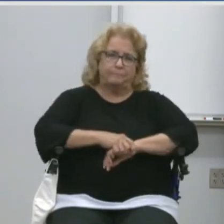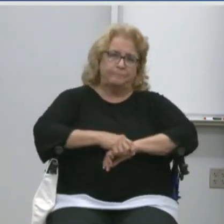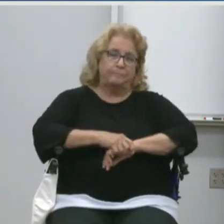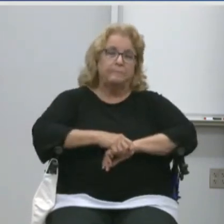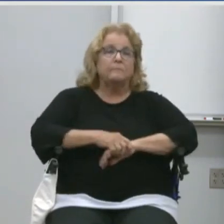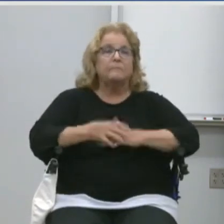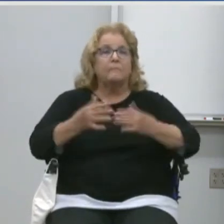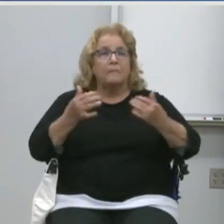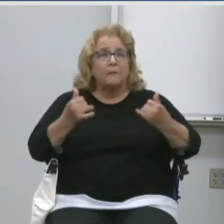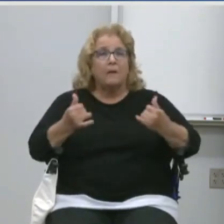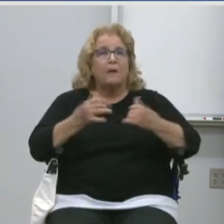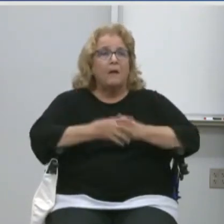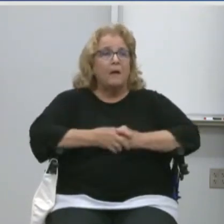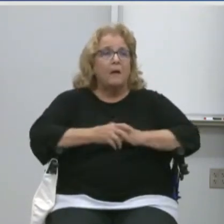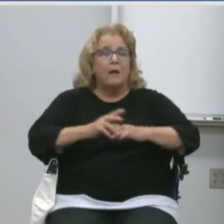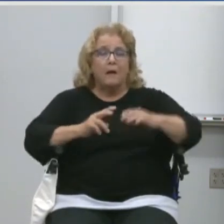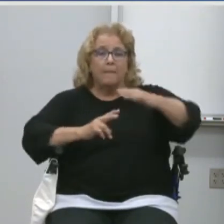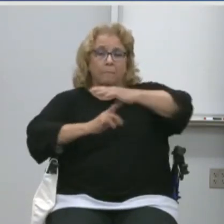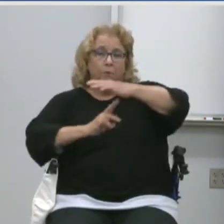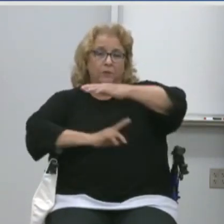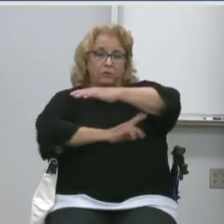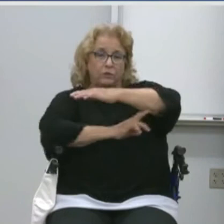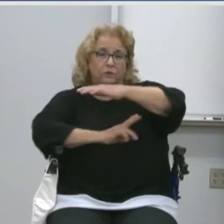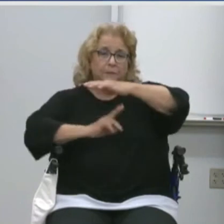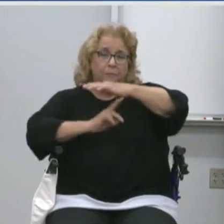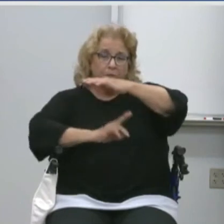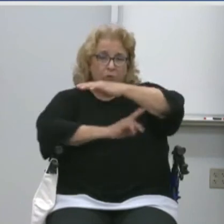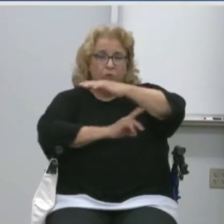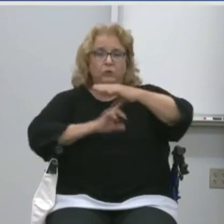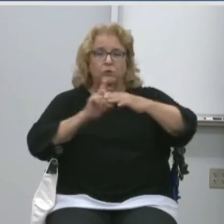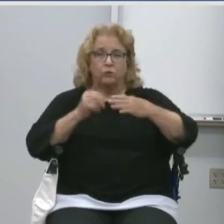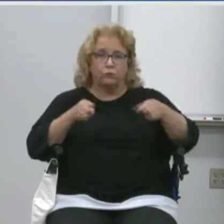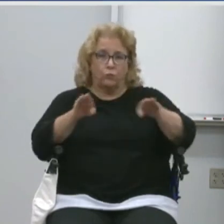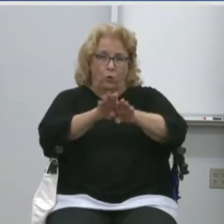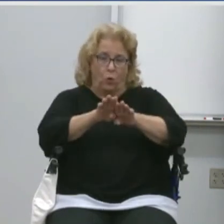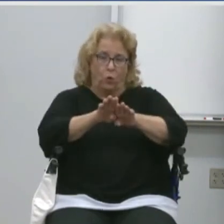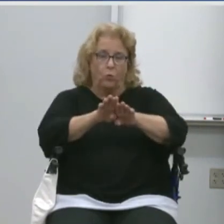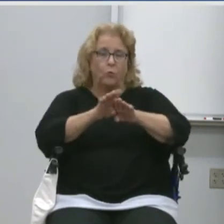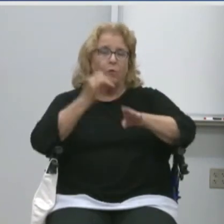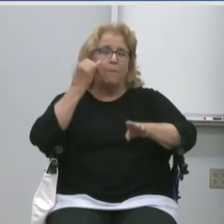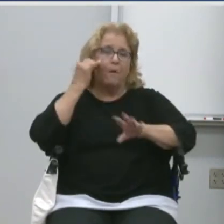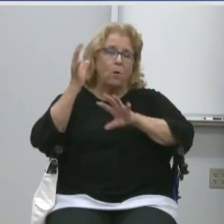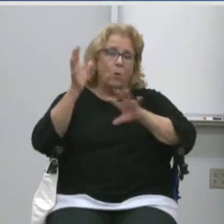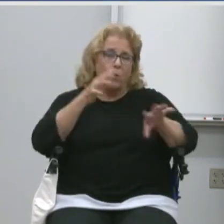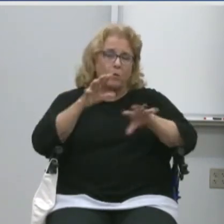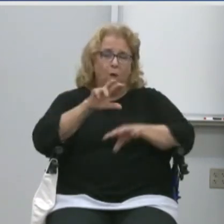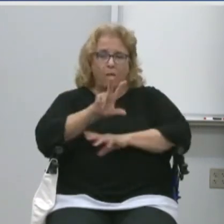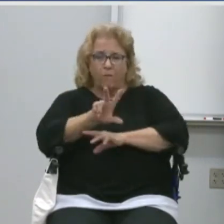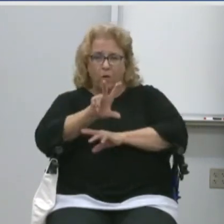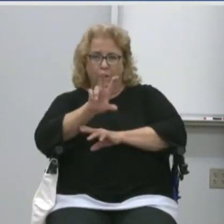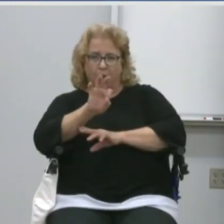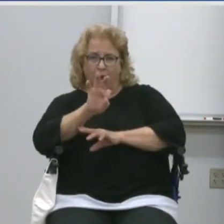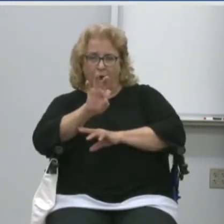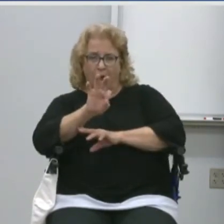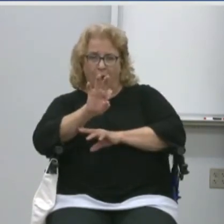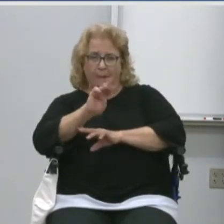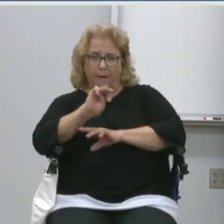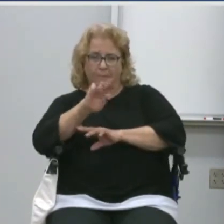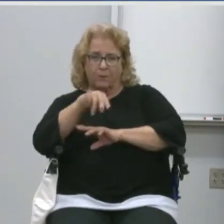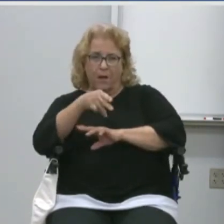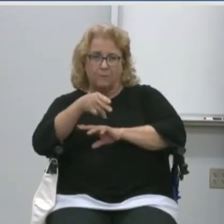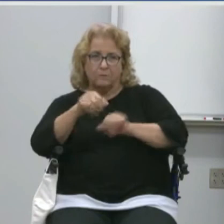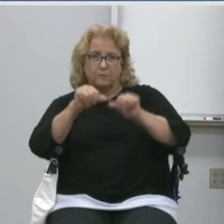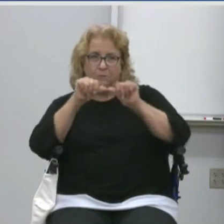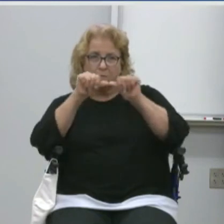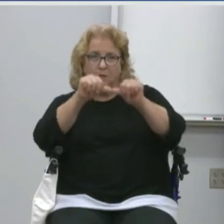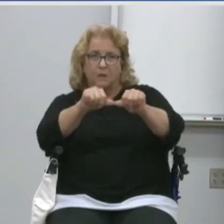With that, bridges, our bridges do shut down at 39-mile-an-hour sustained winds. We've been on conference calls with the